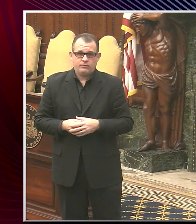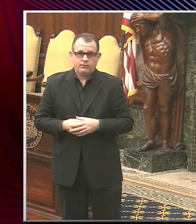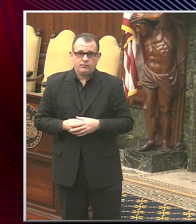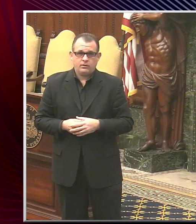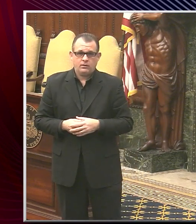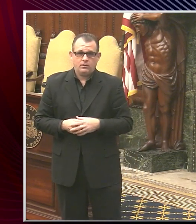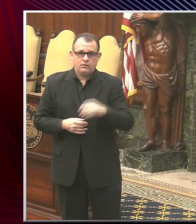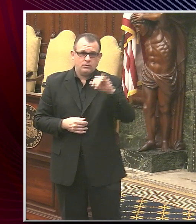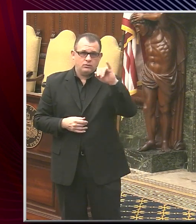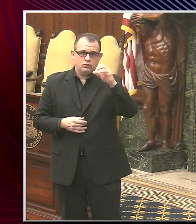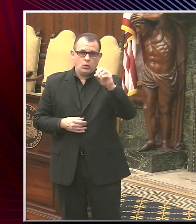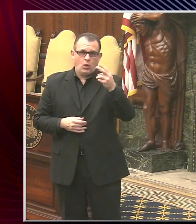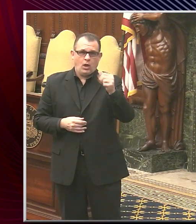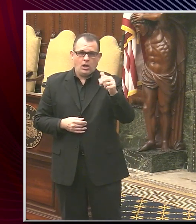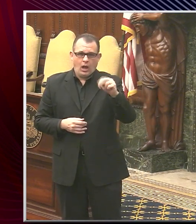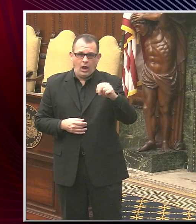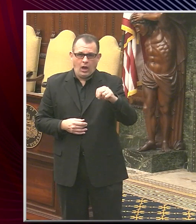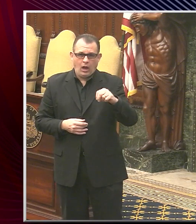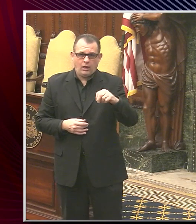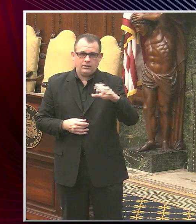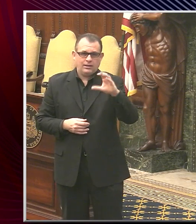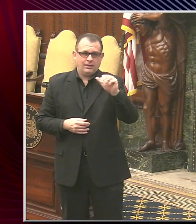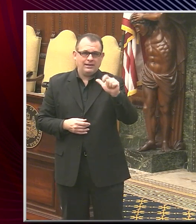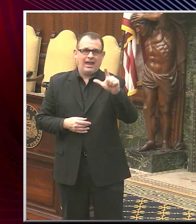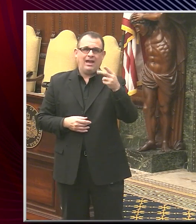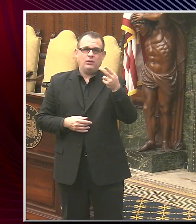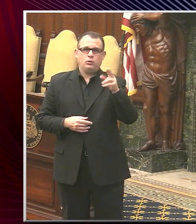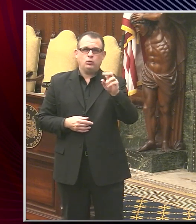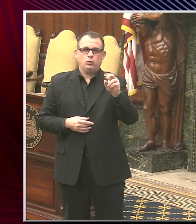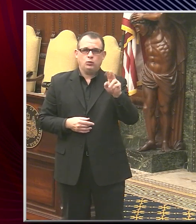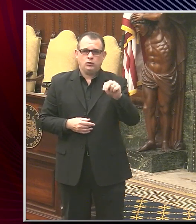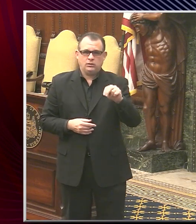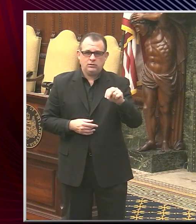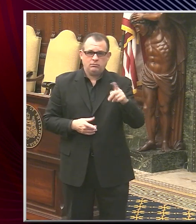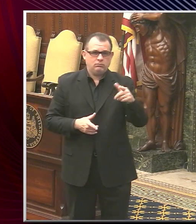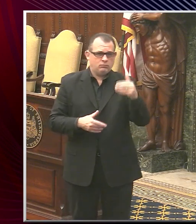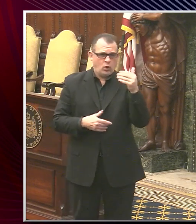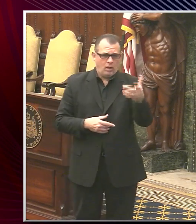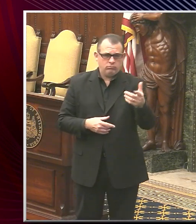Johan, you should be able to go ahead and unmute yourself now.